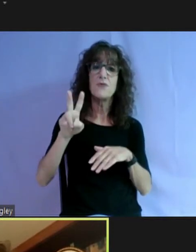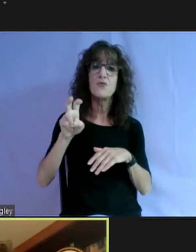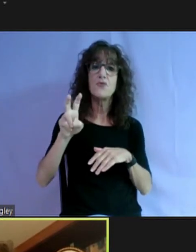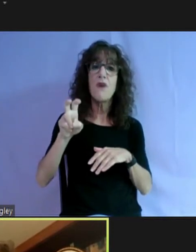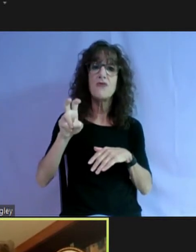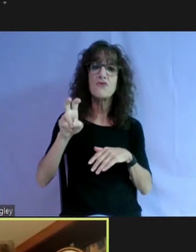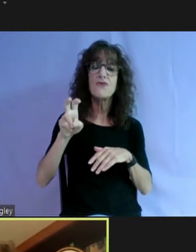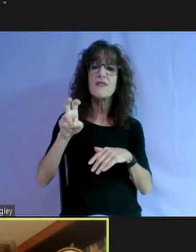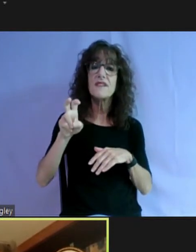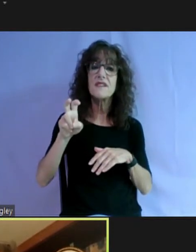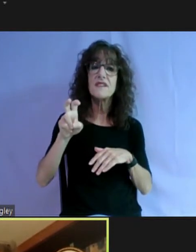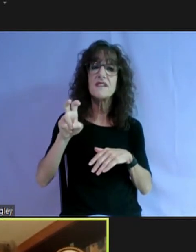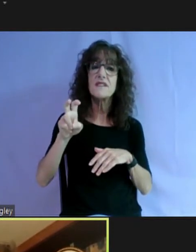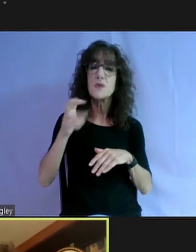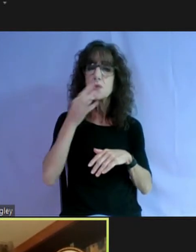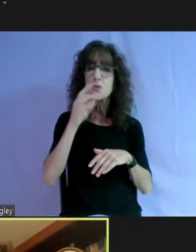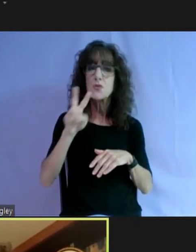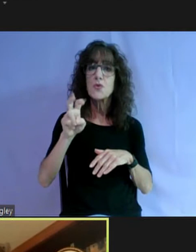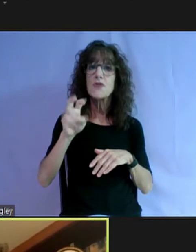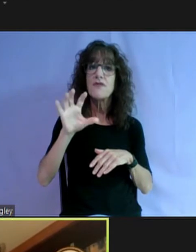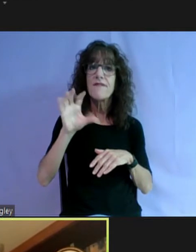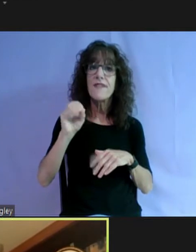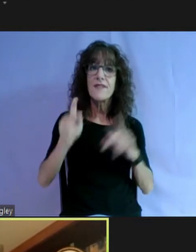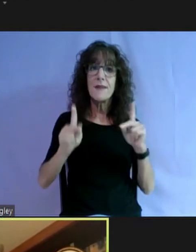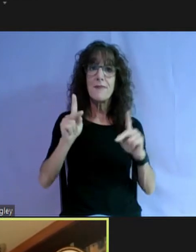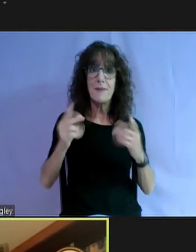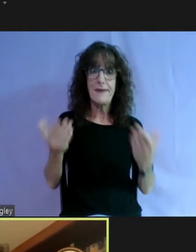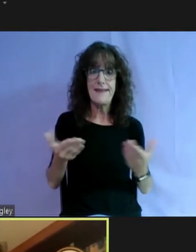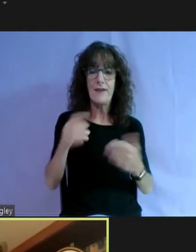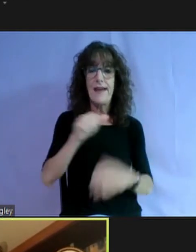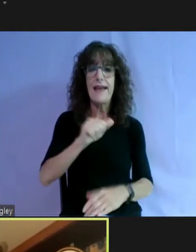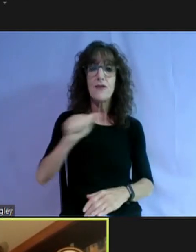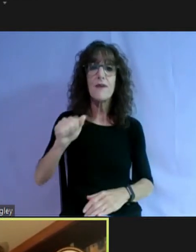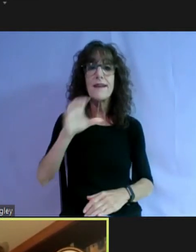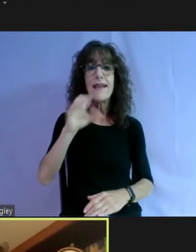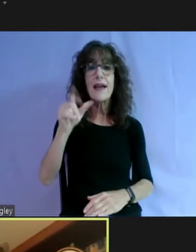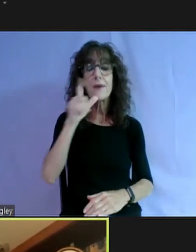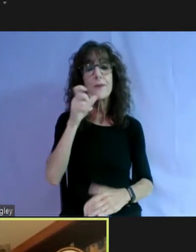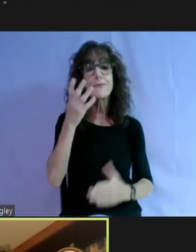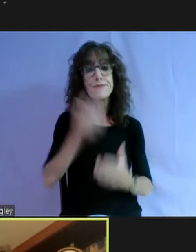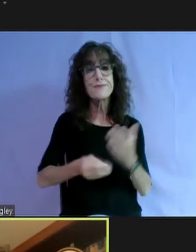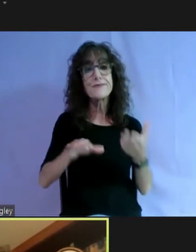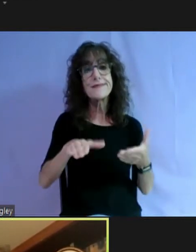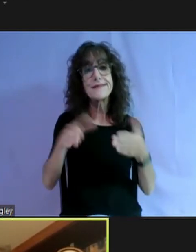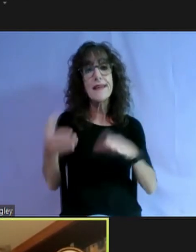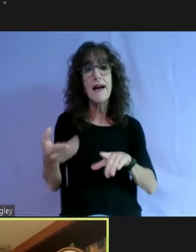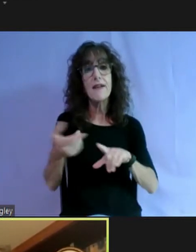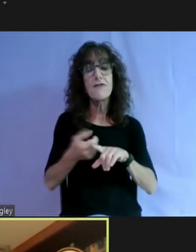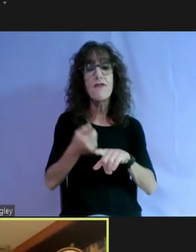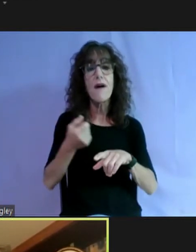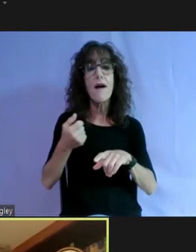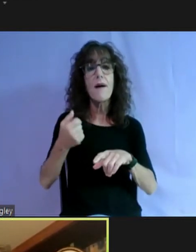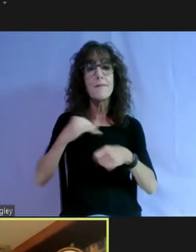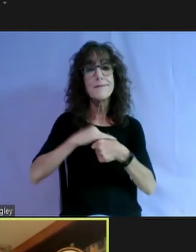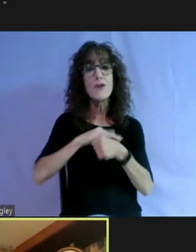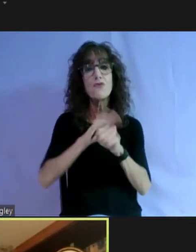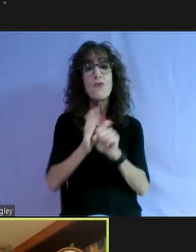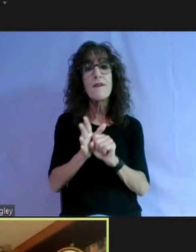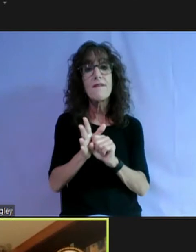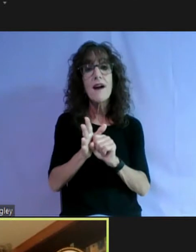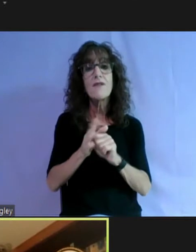in on 250 people in our county who've died of coronavirus. We